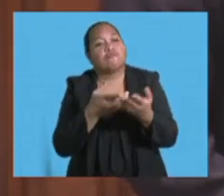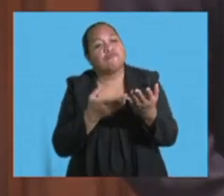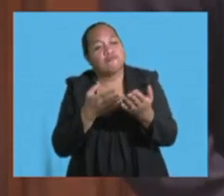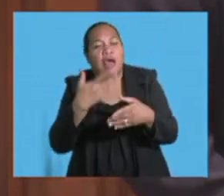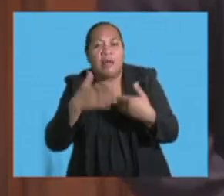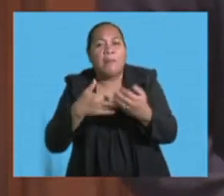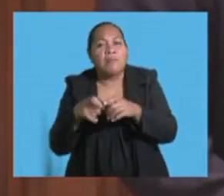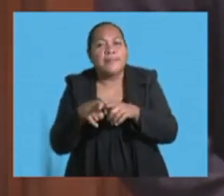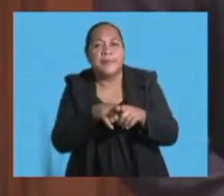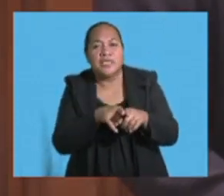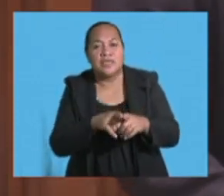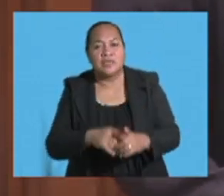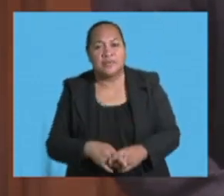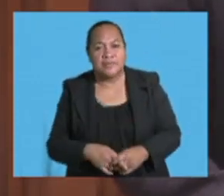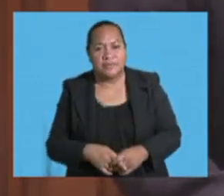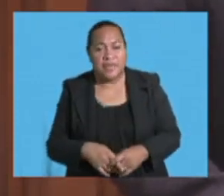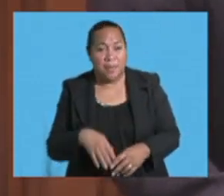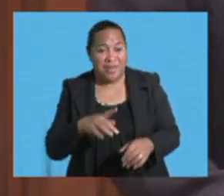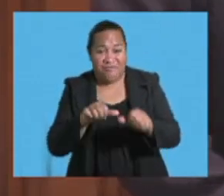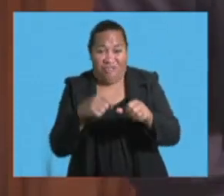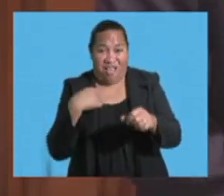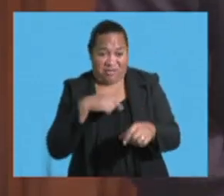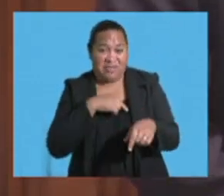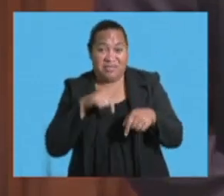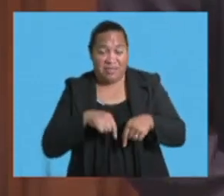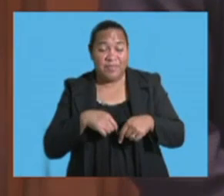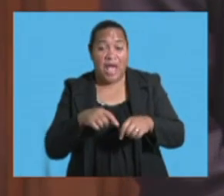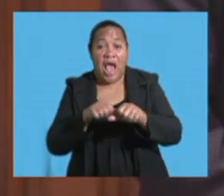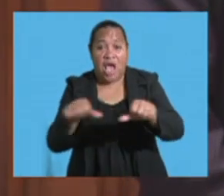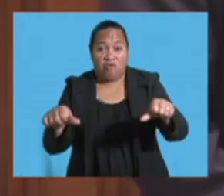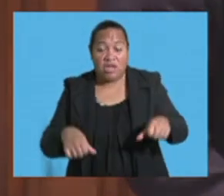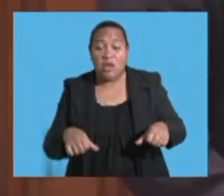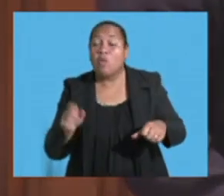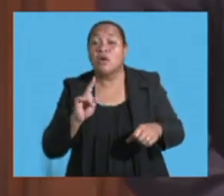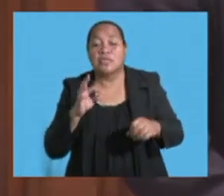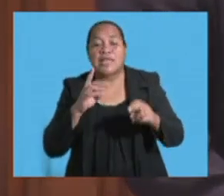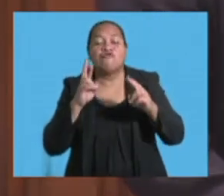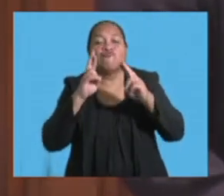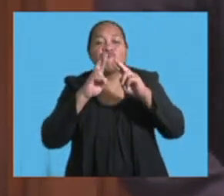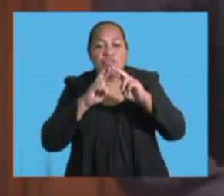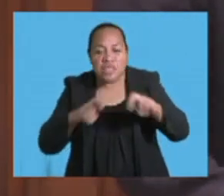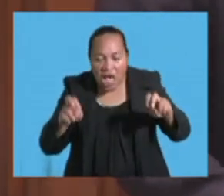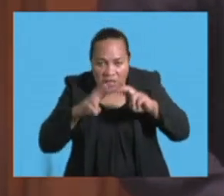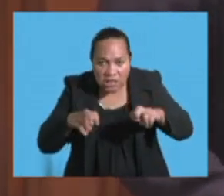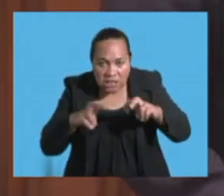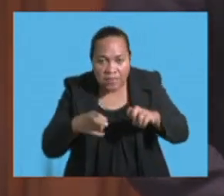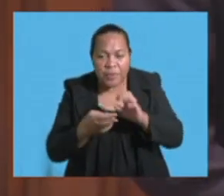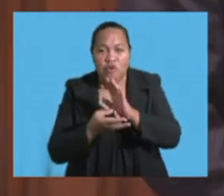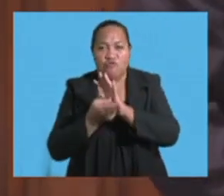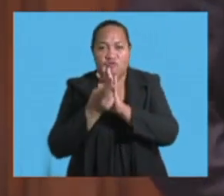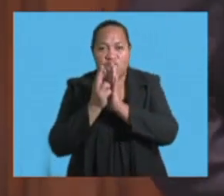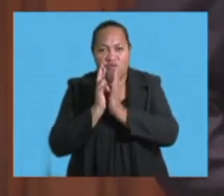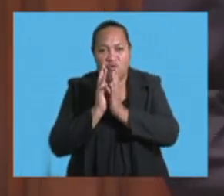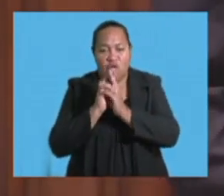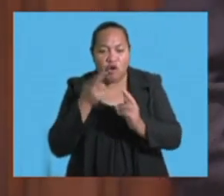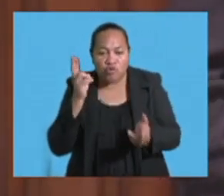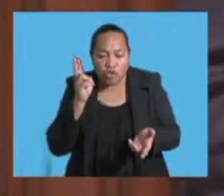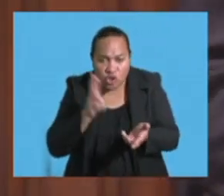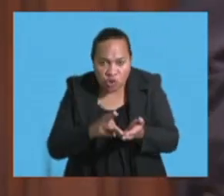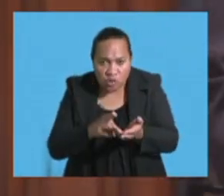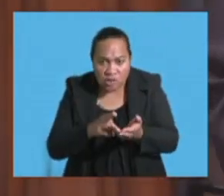the R's for agriculture sector is research, review, and reduce input to increase